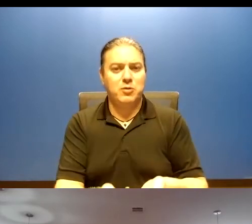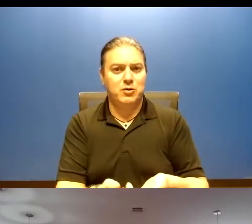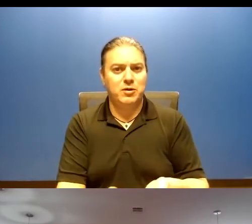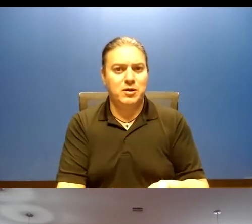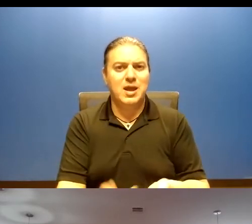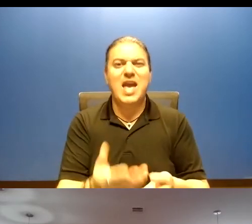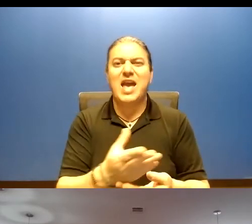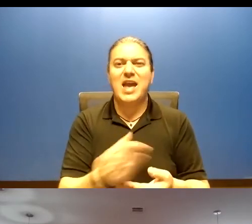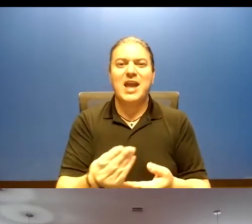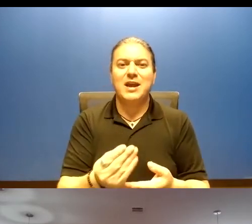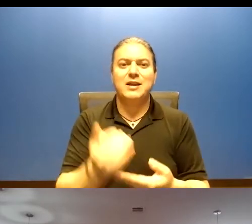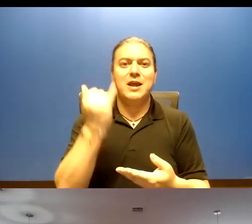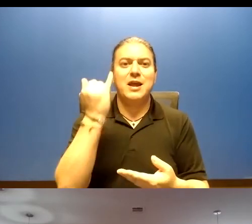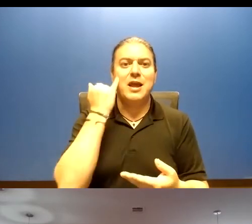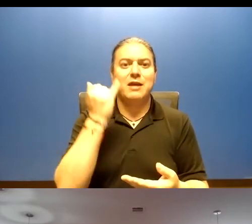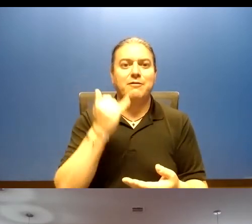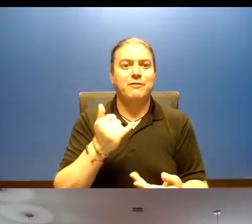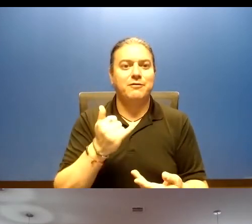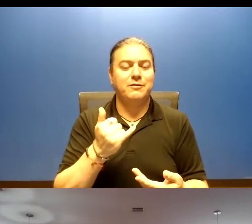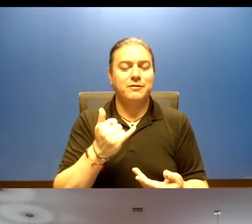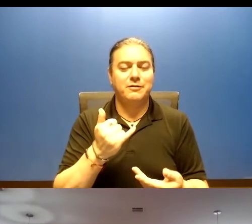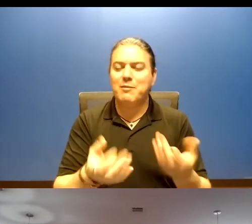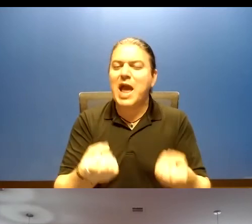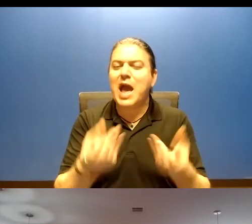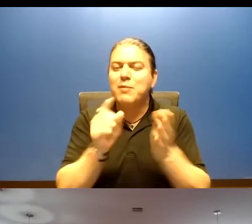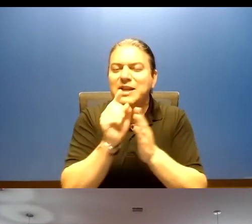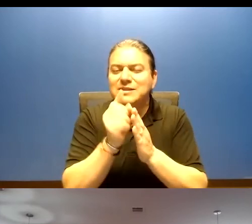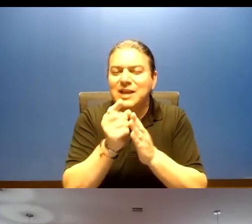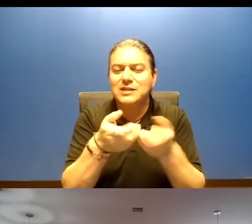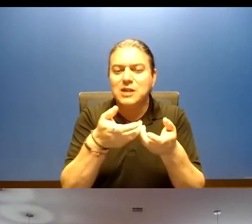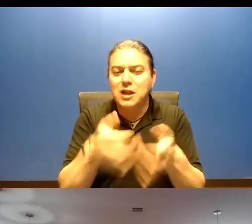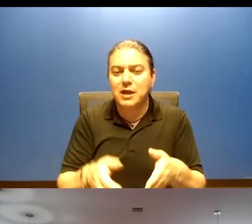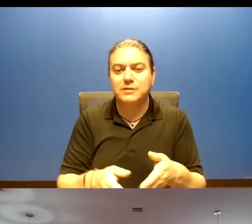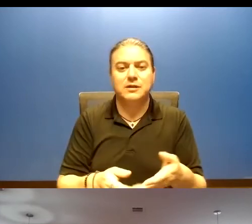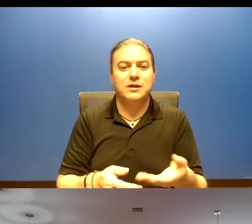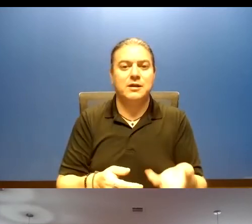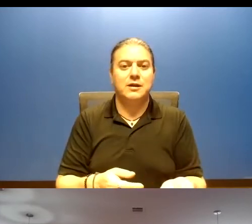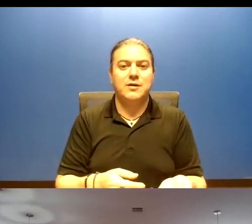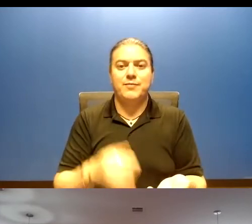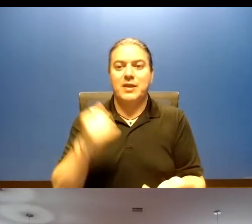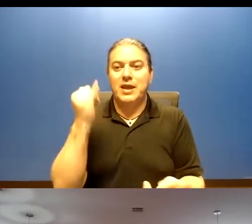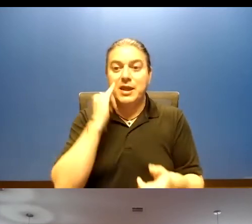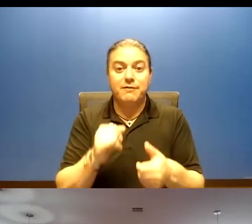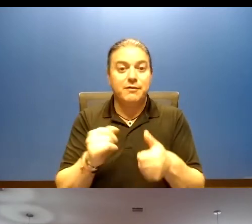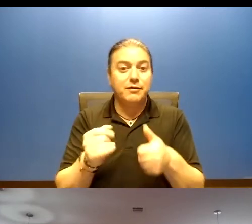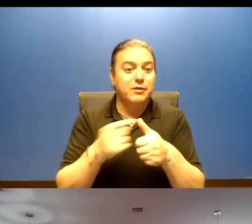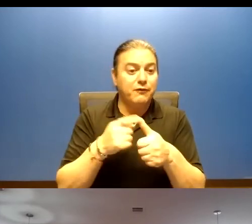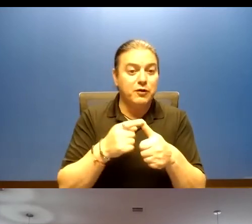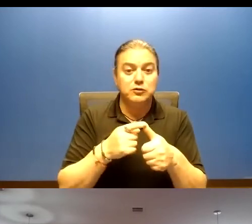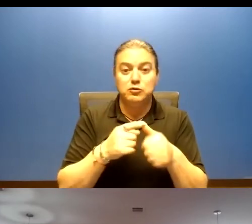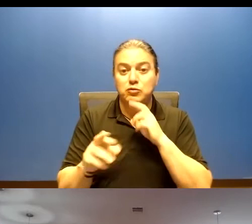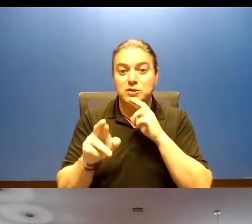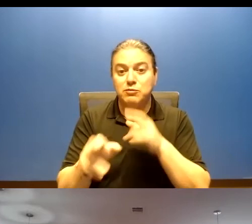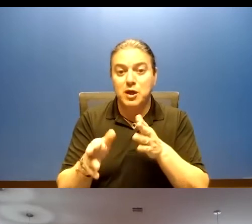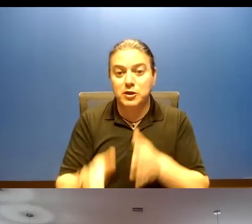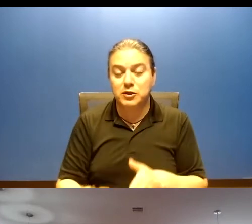lost? Yes. You know, could one misstep by the first responder or by family, whatever,